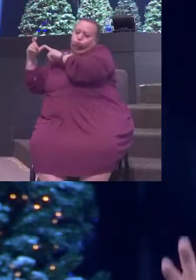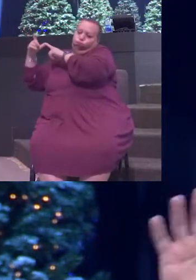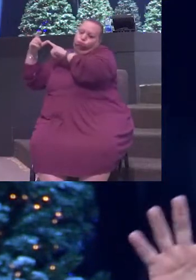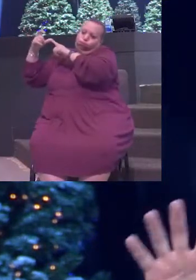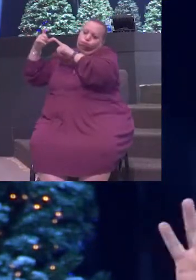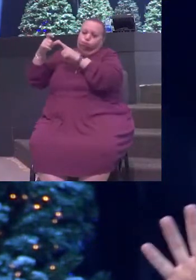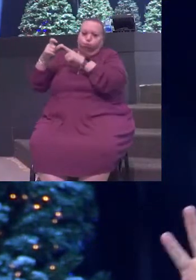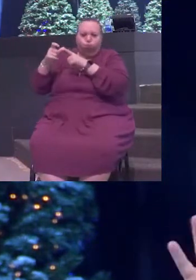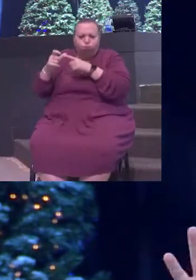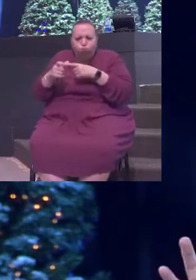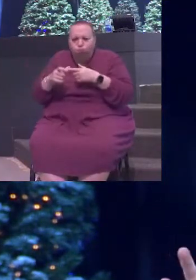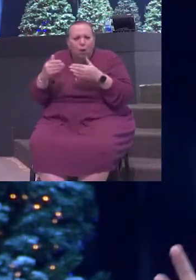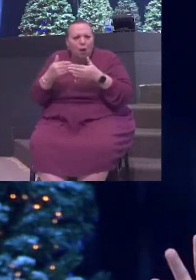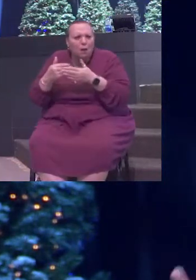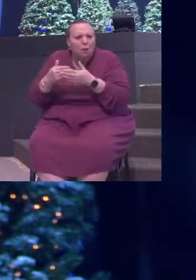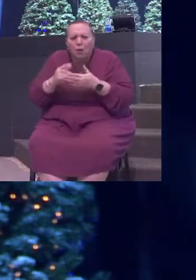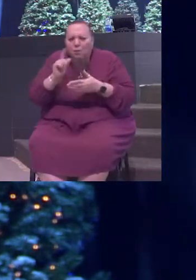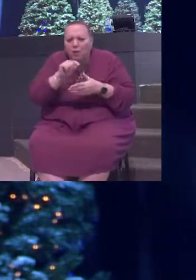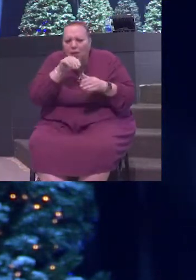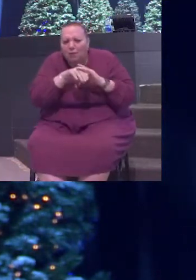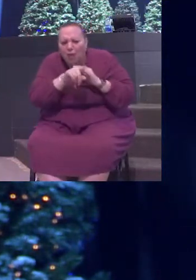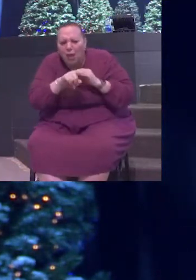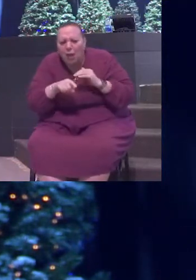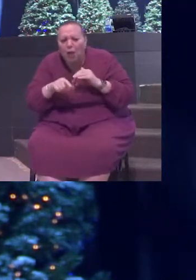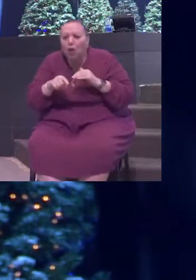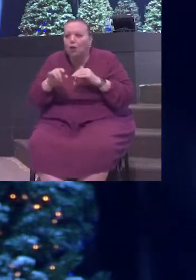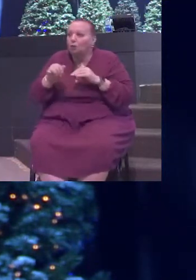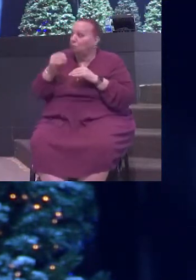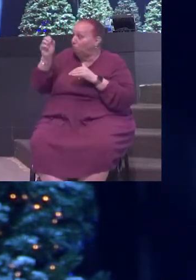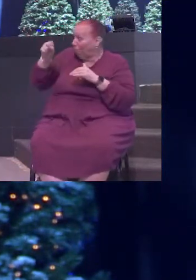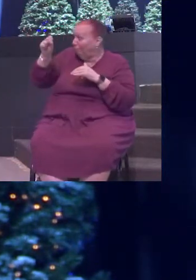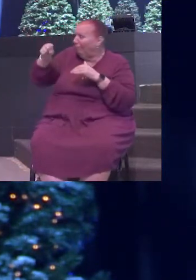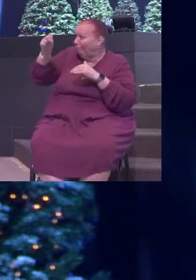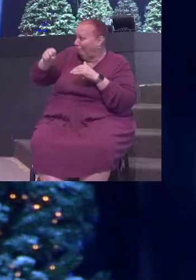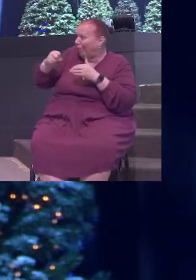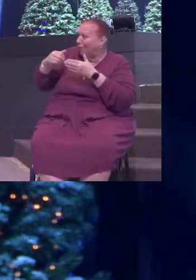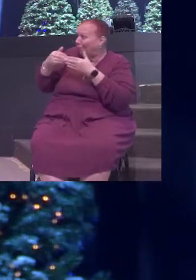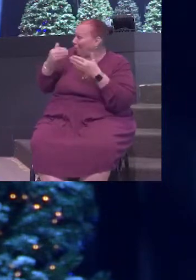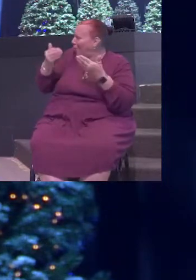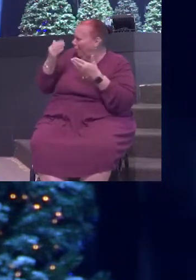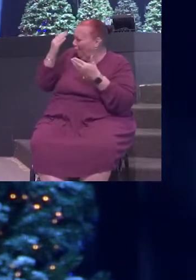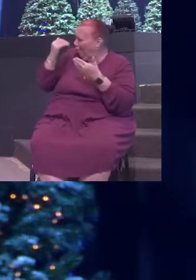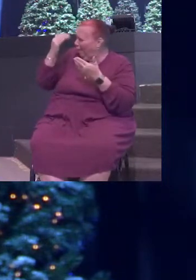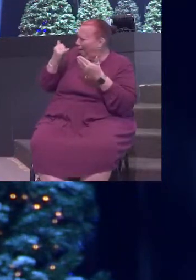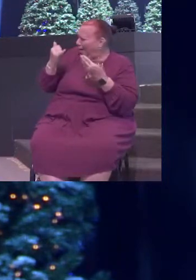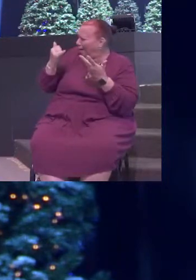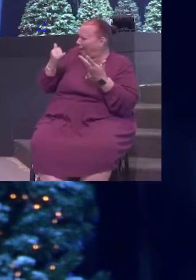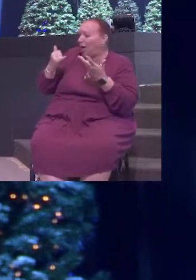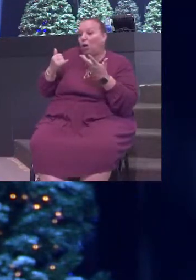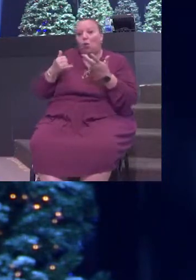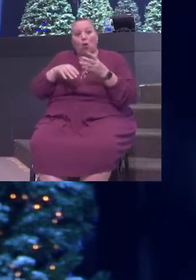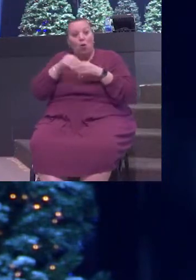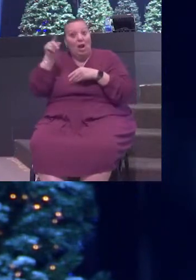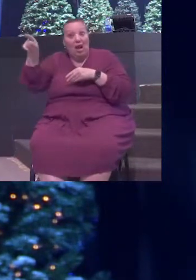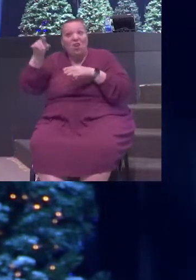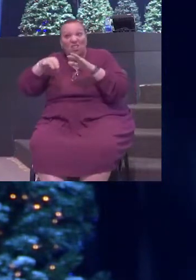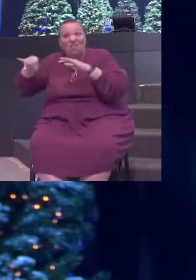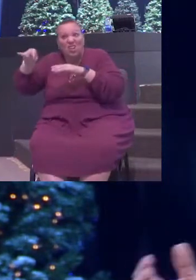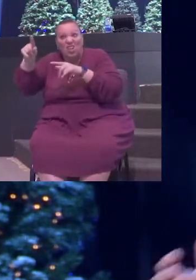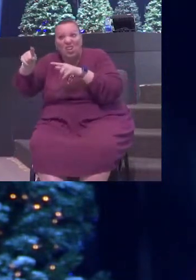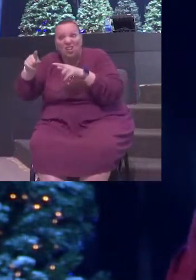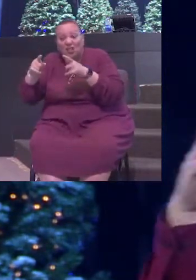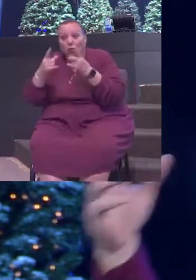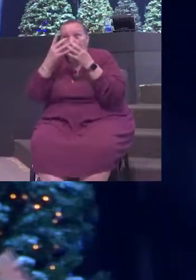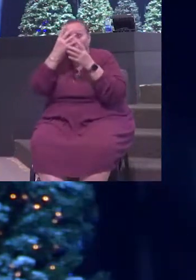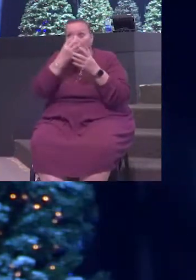"Hey, is there a little baby in there?" And Joseph said, "Yes, there is. Well, why do you ask?" He says, "Well, we were out in the field, and we